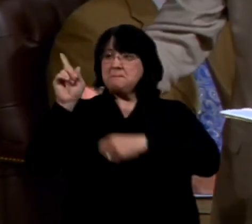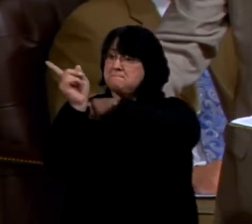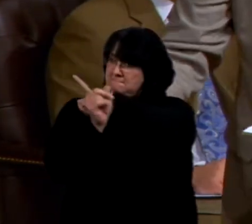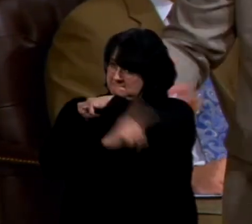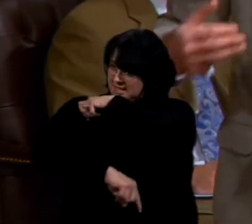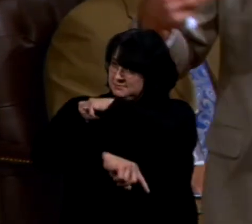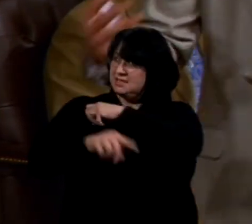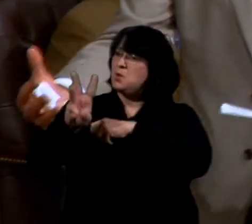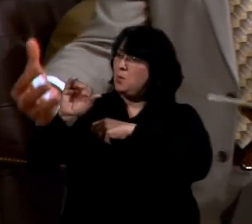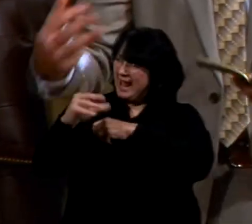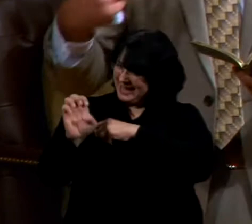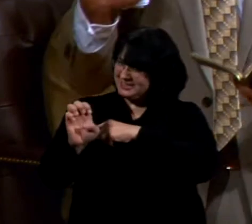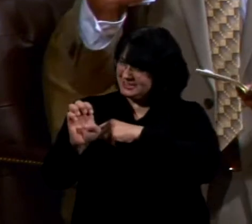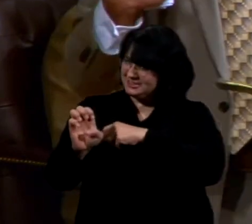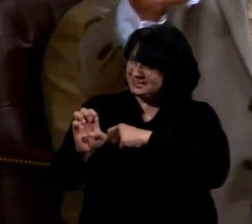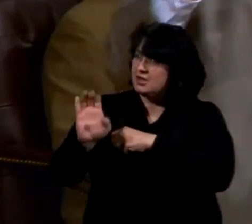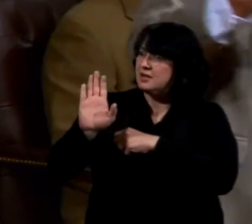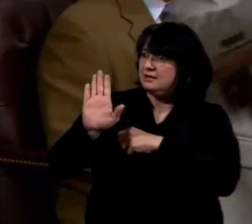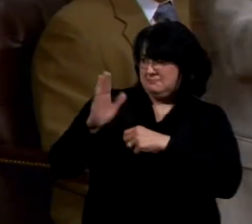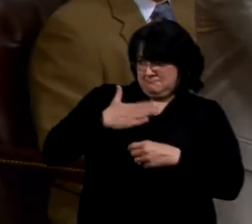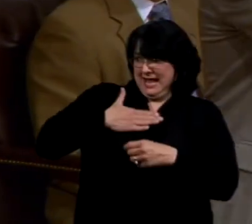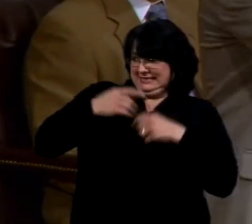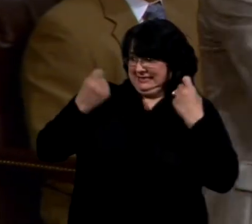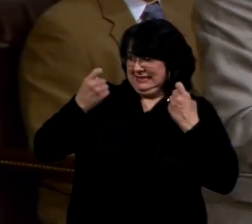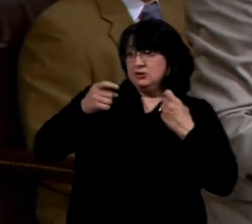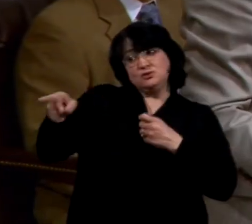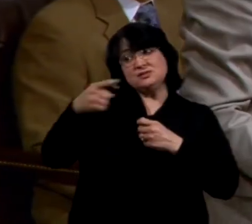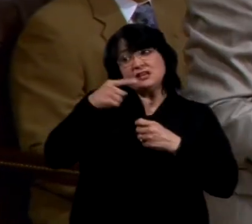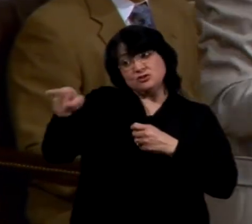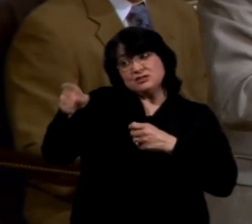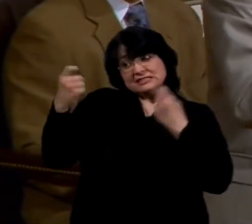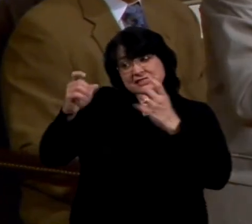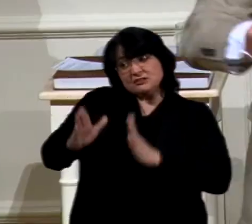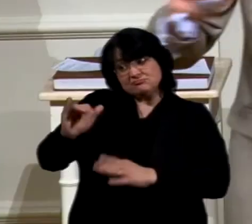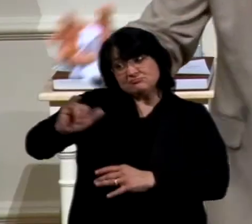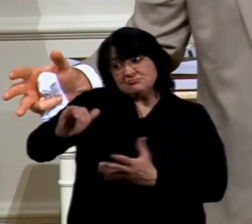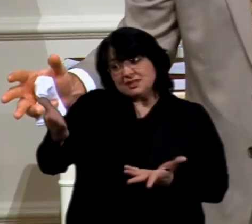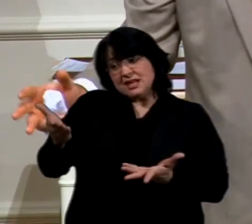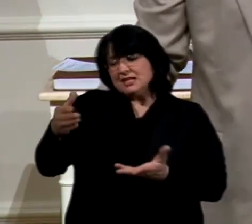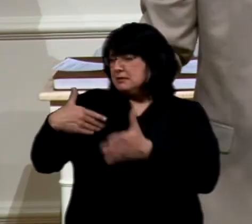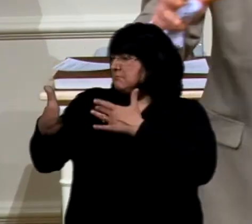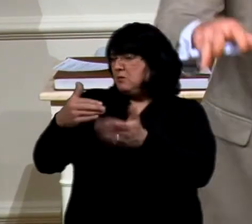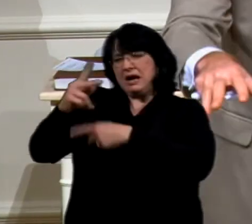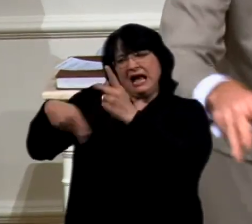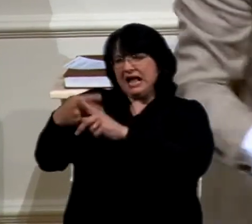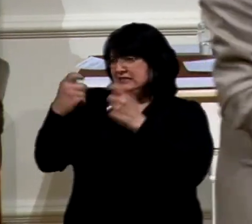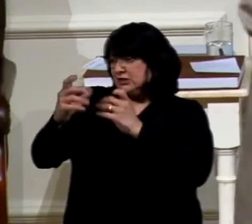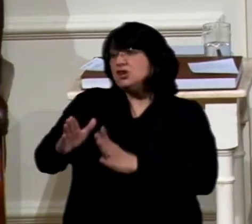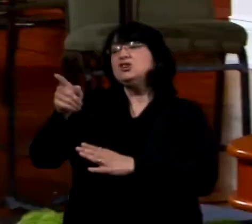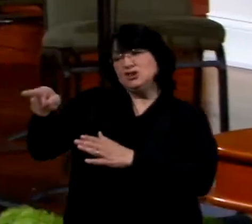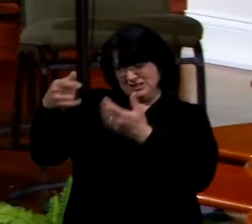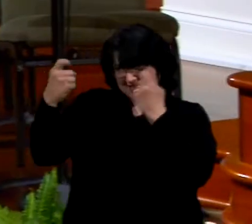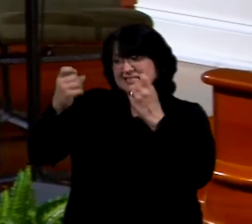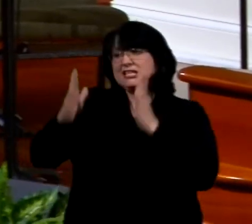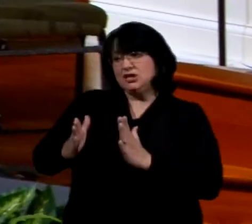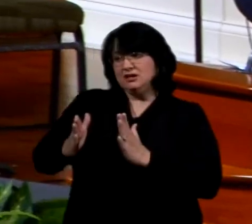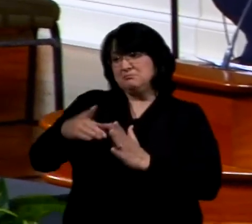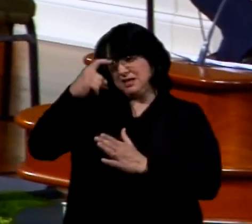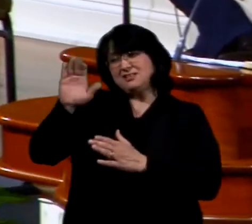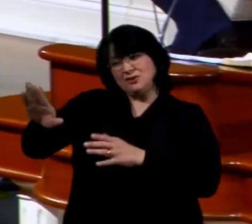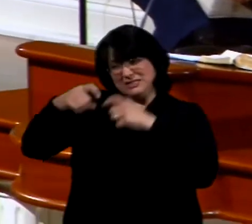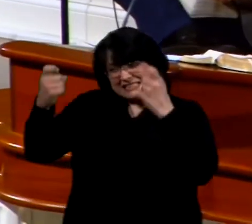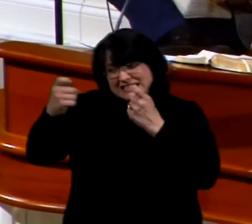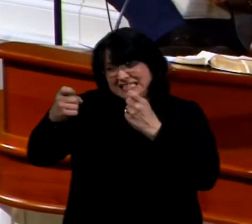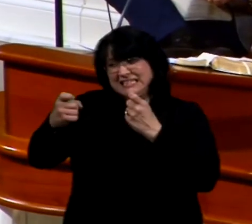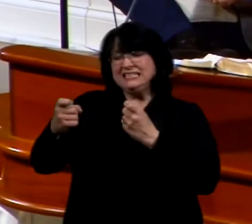that's the wage of my sin. You've already admitted you're a sinner. Don't matter what kind of sinner, you're a sinner. And because of that, the penalty,